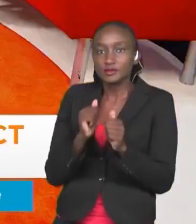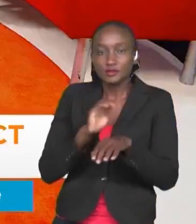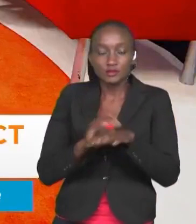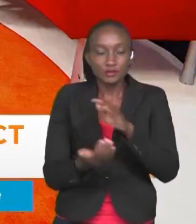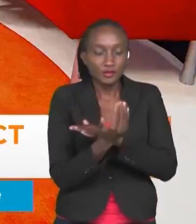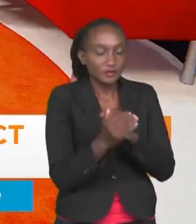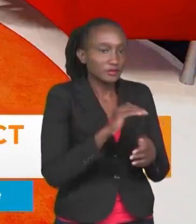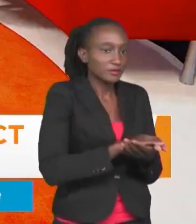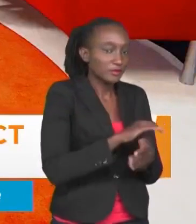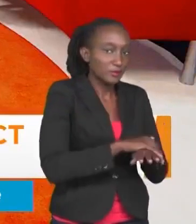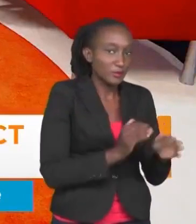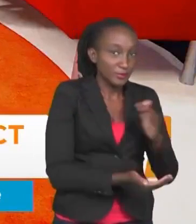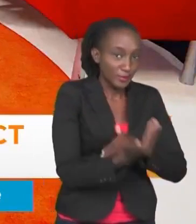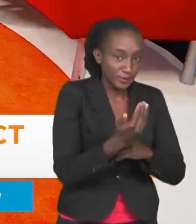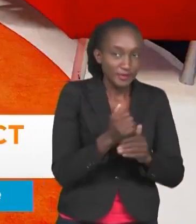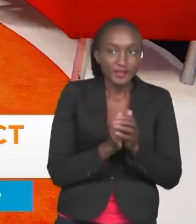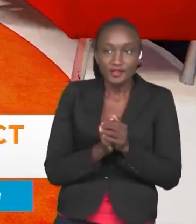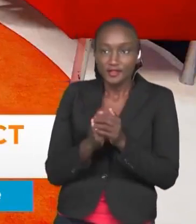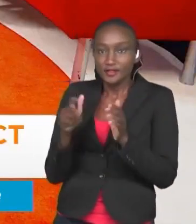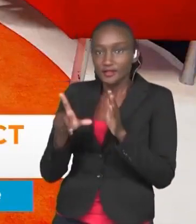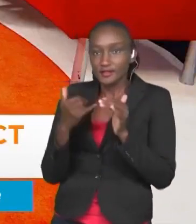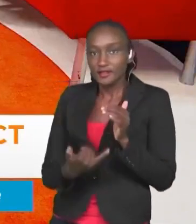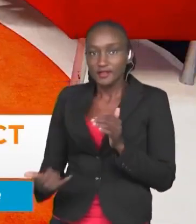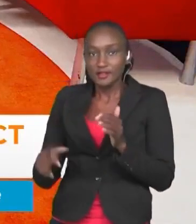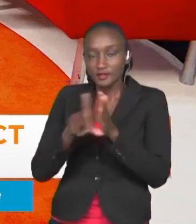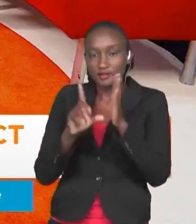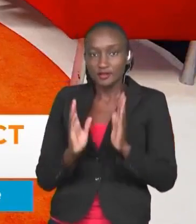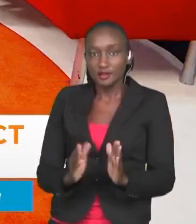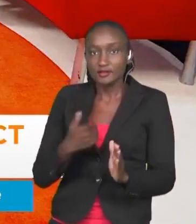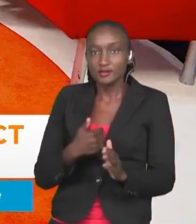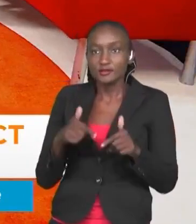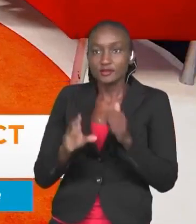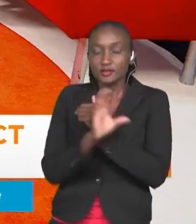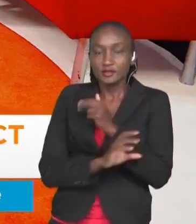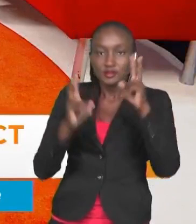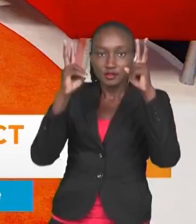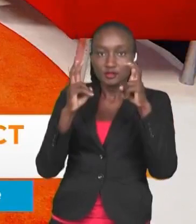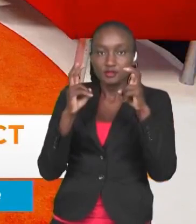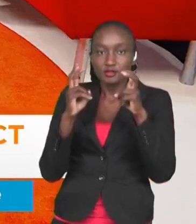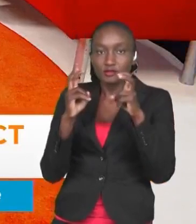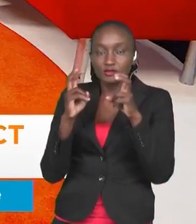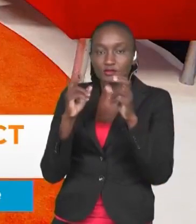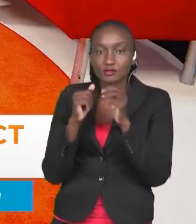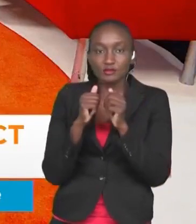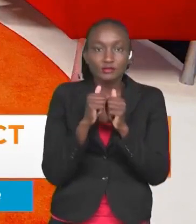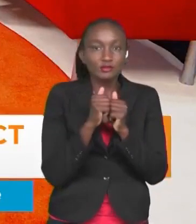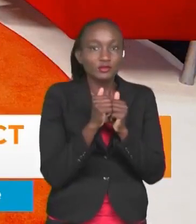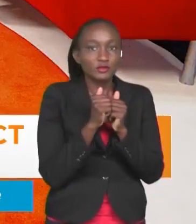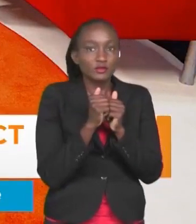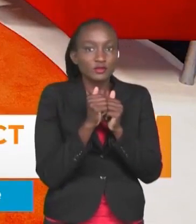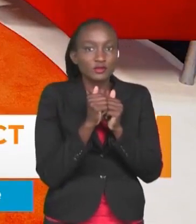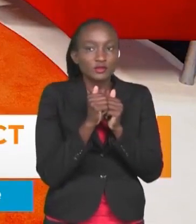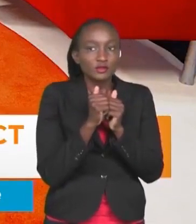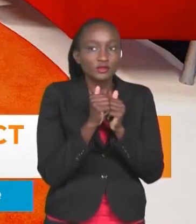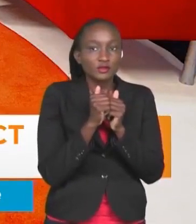Wakili, the young lawyers we have in this country. Now, there's this issue about now the criminal justice